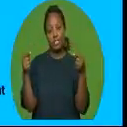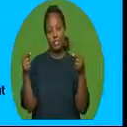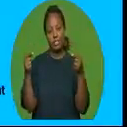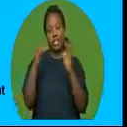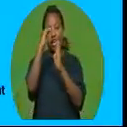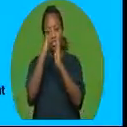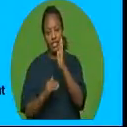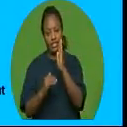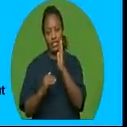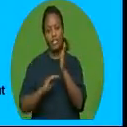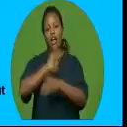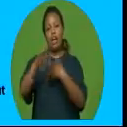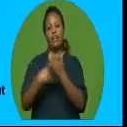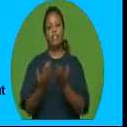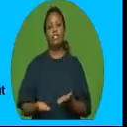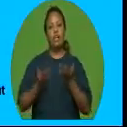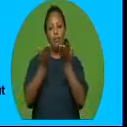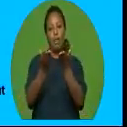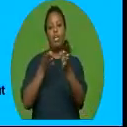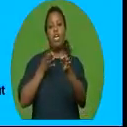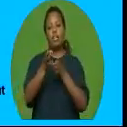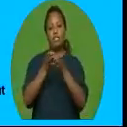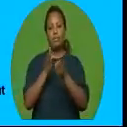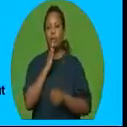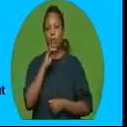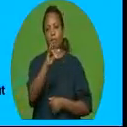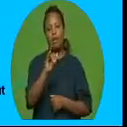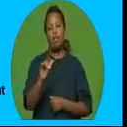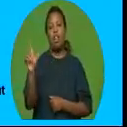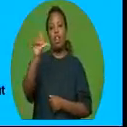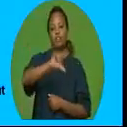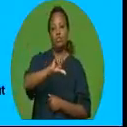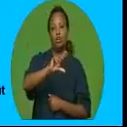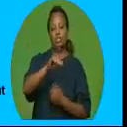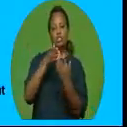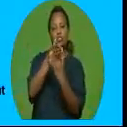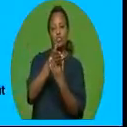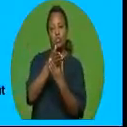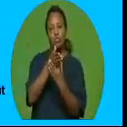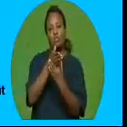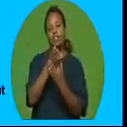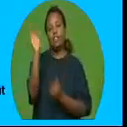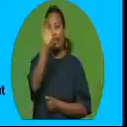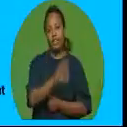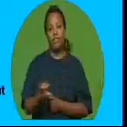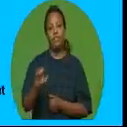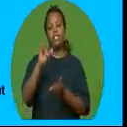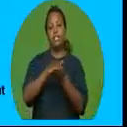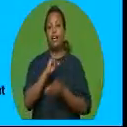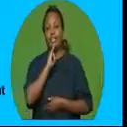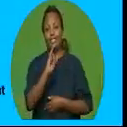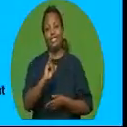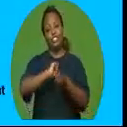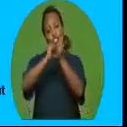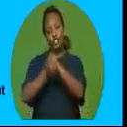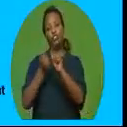Conversely, a decrease in aggregate supply is explained by a leftward shift of the curve,